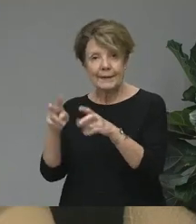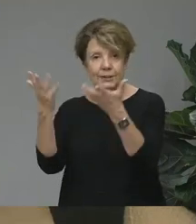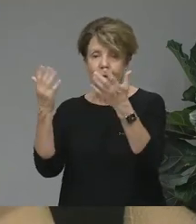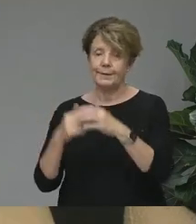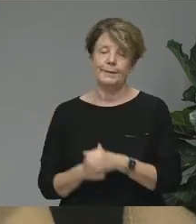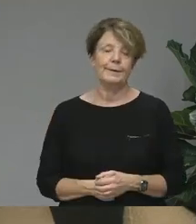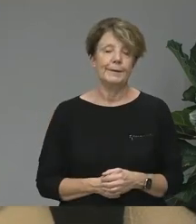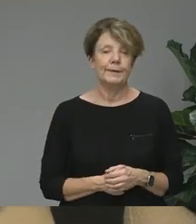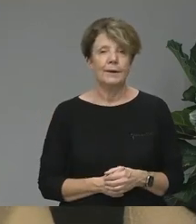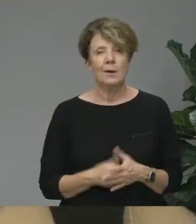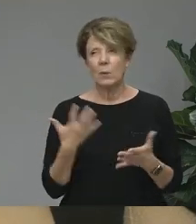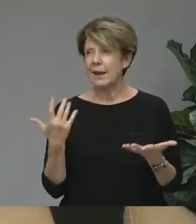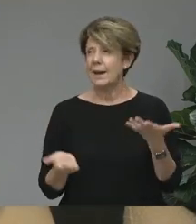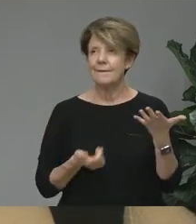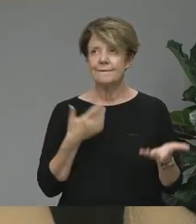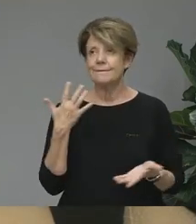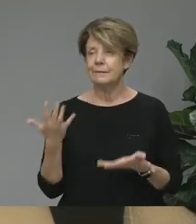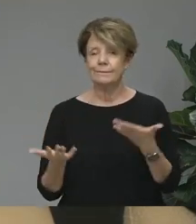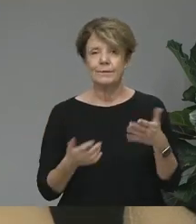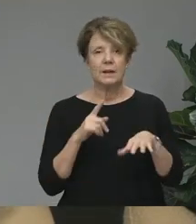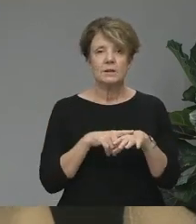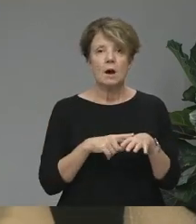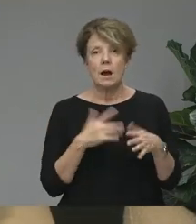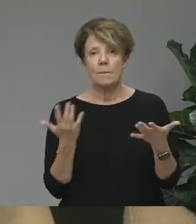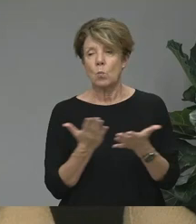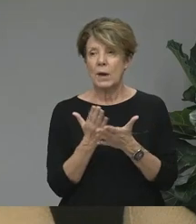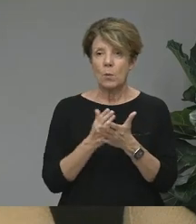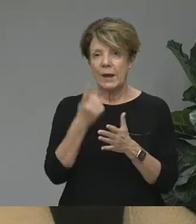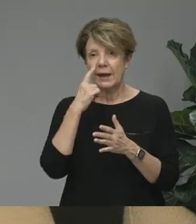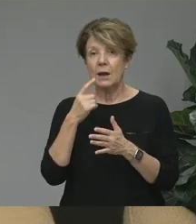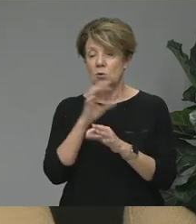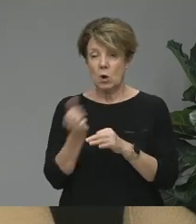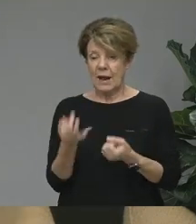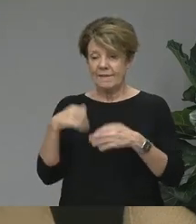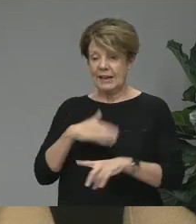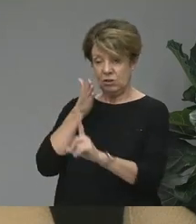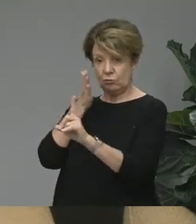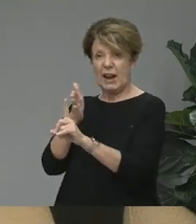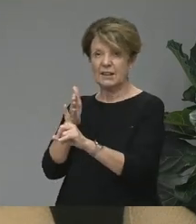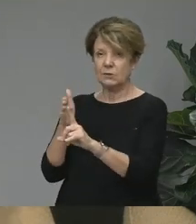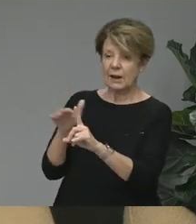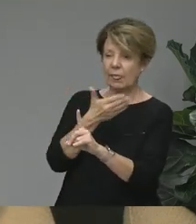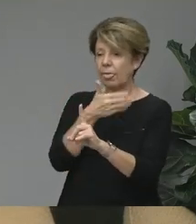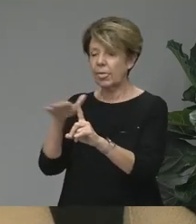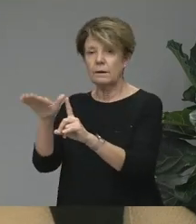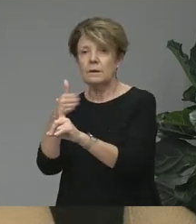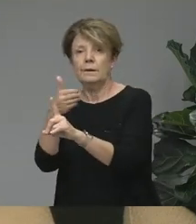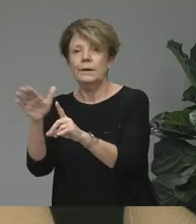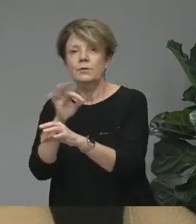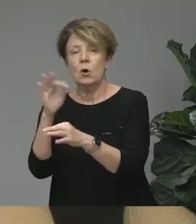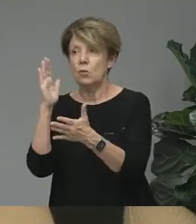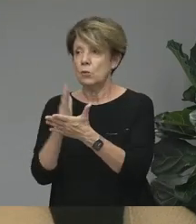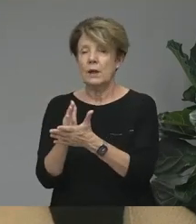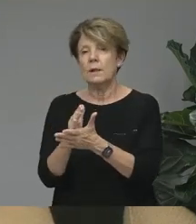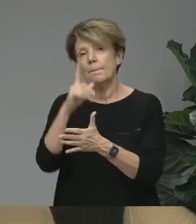this limbo of batting around issues with no potential remedy. So it's the absence of effective